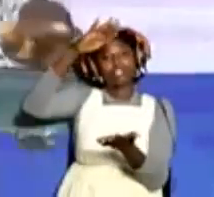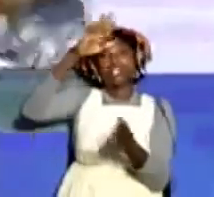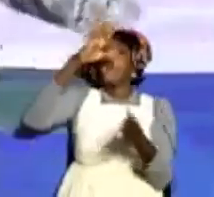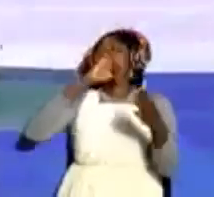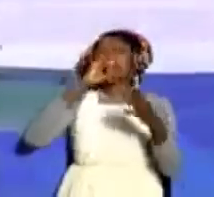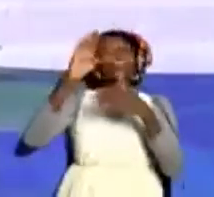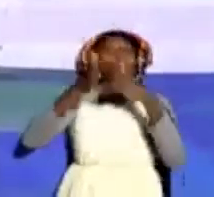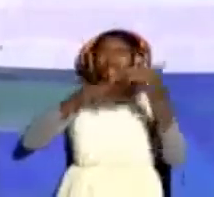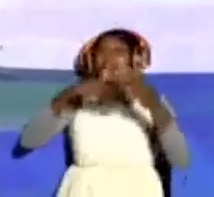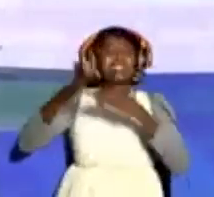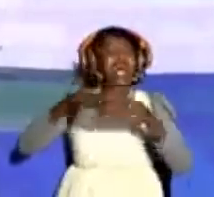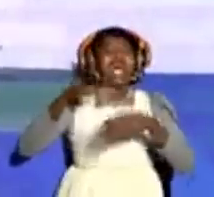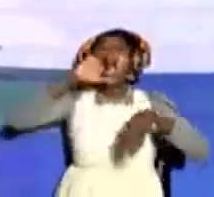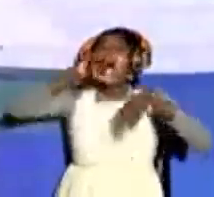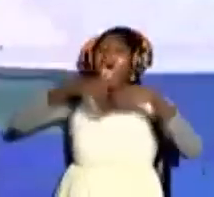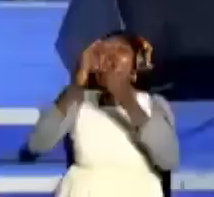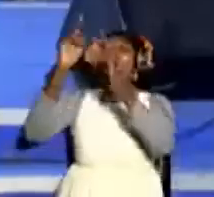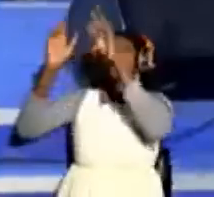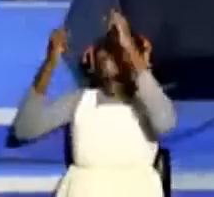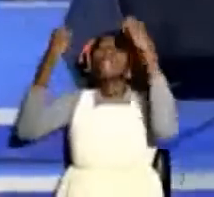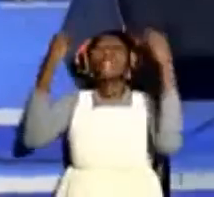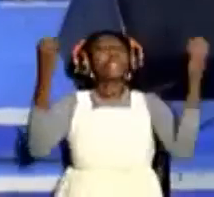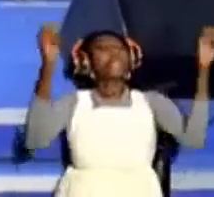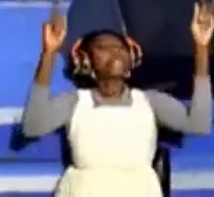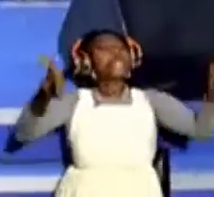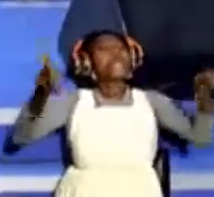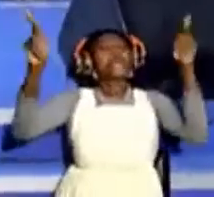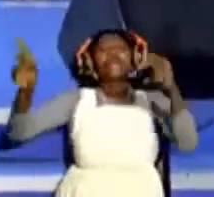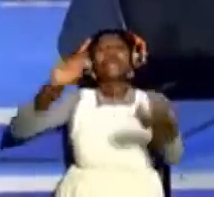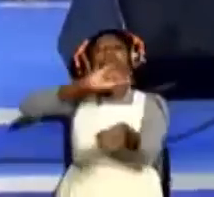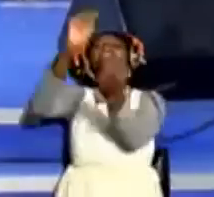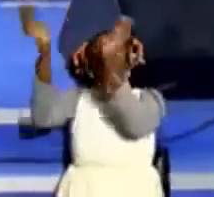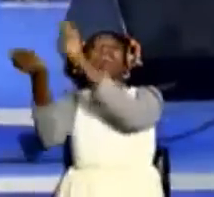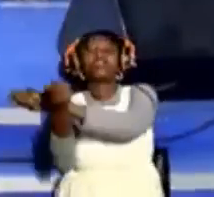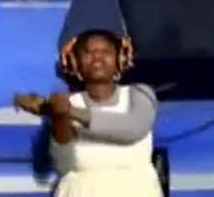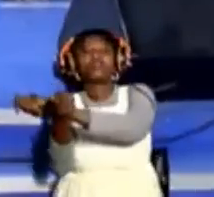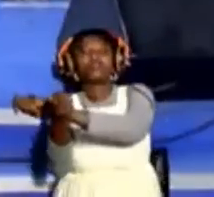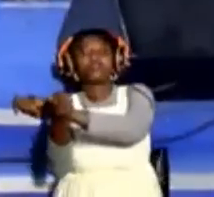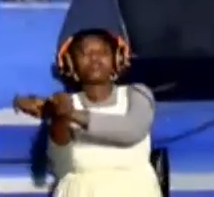No matter how many decide to do something else, to preach something else.